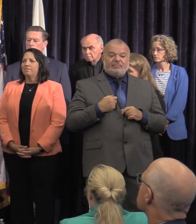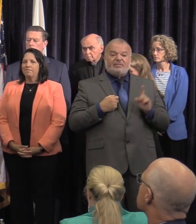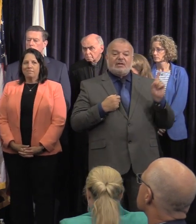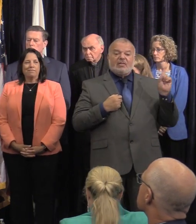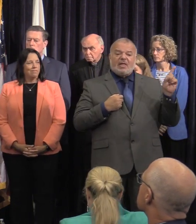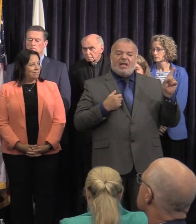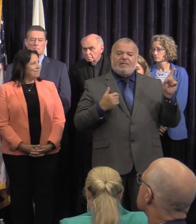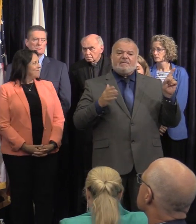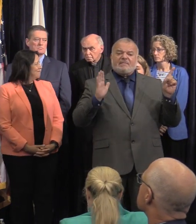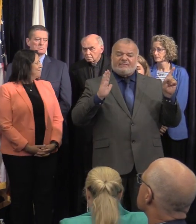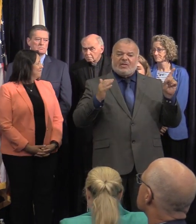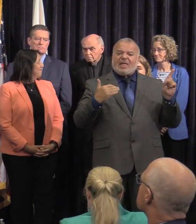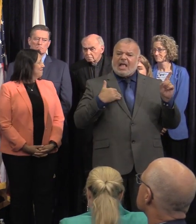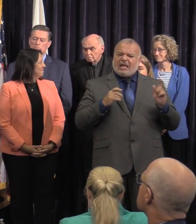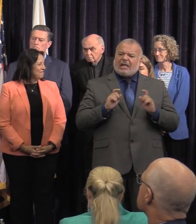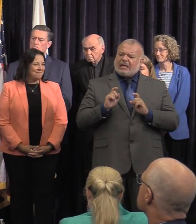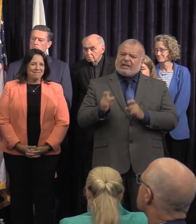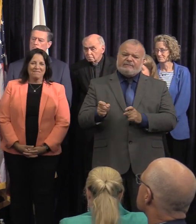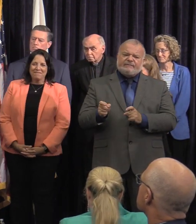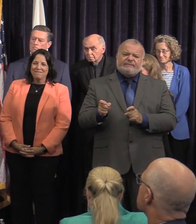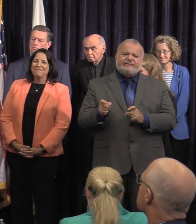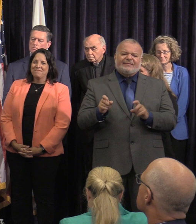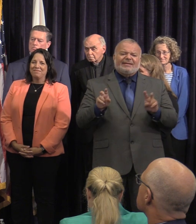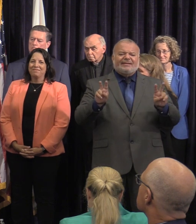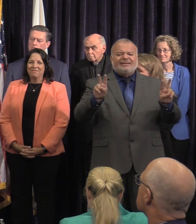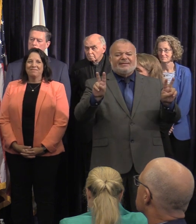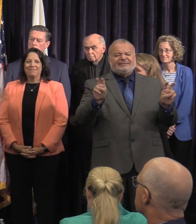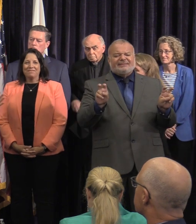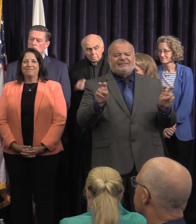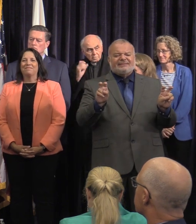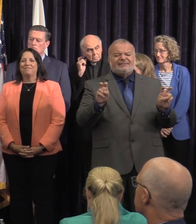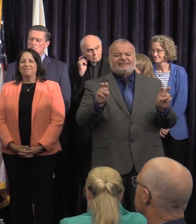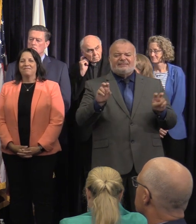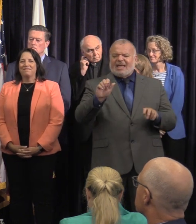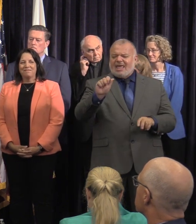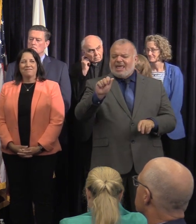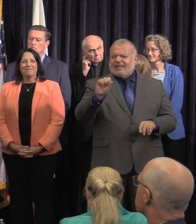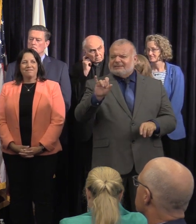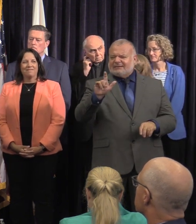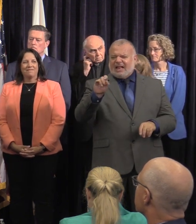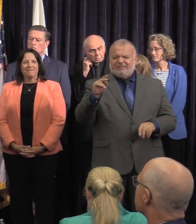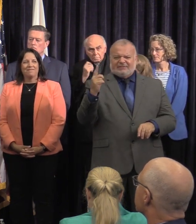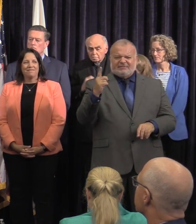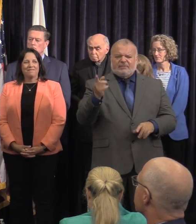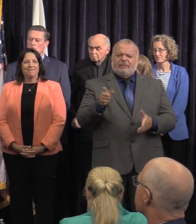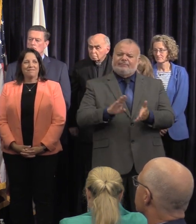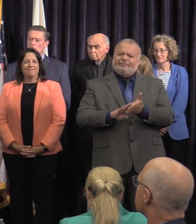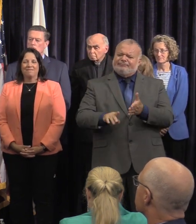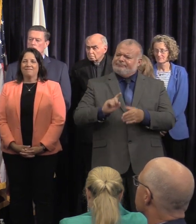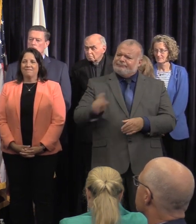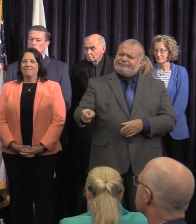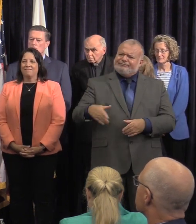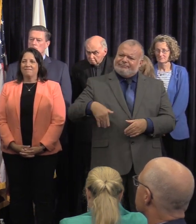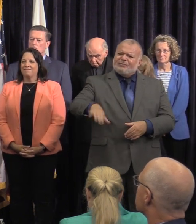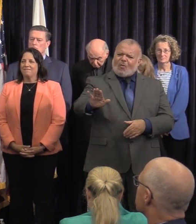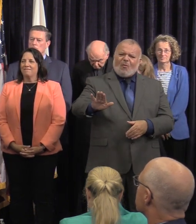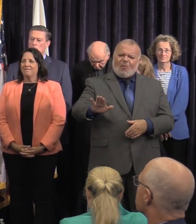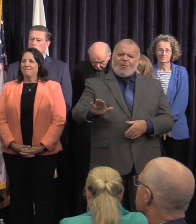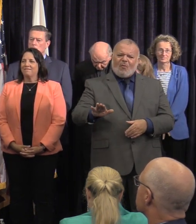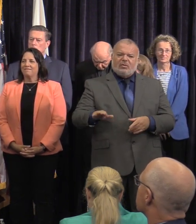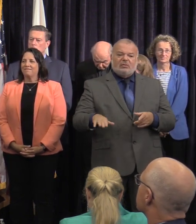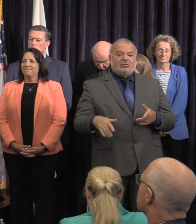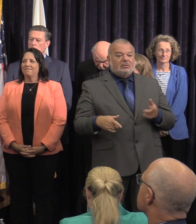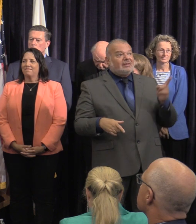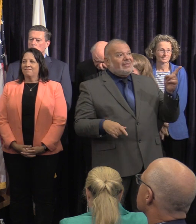forms of asylum or parole. There's different ways they can go. And we just ask for that so that we all